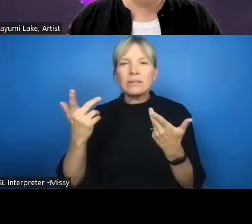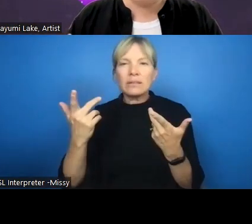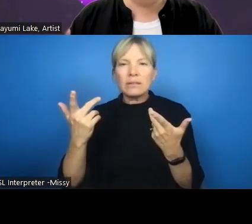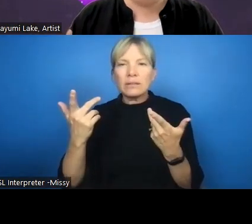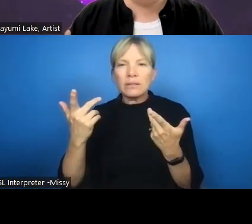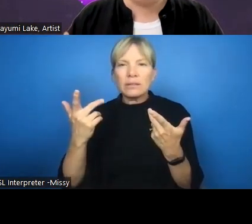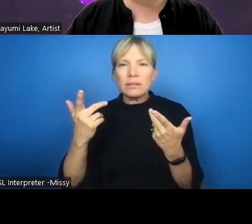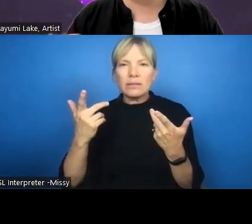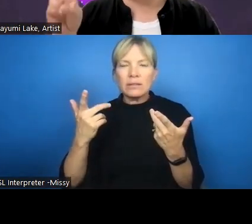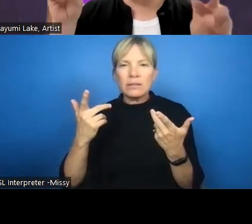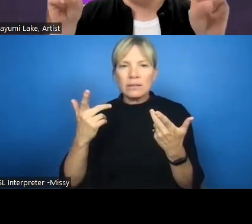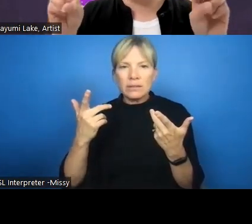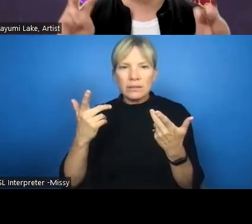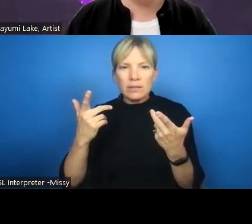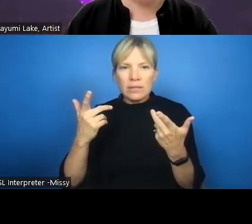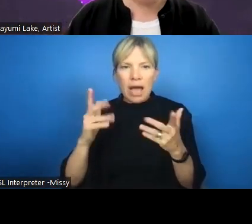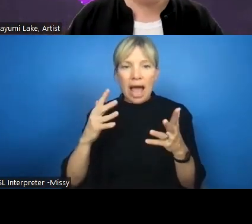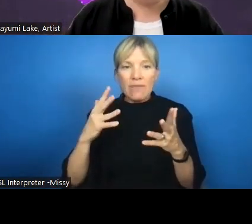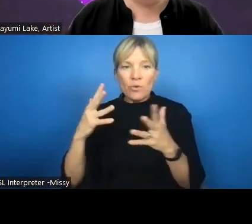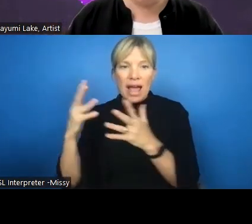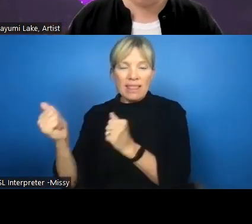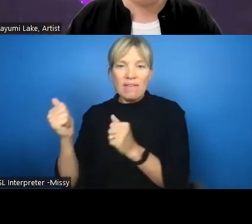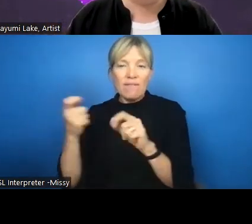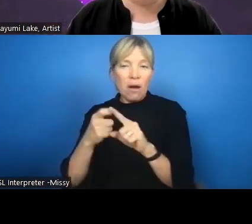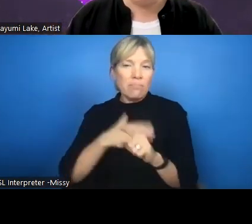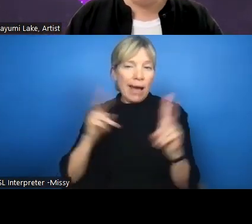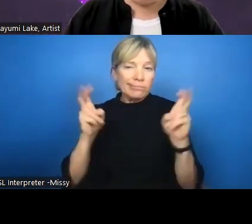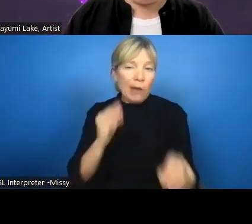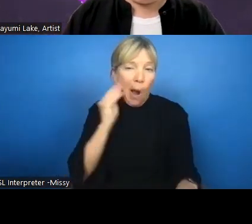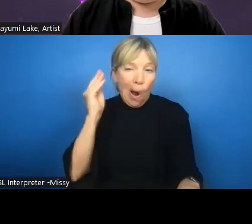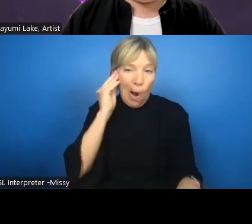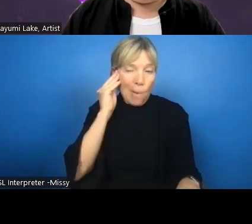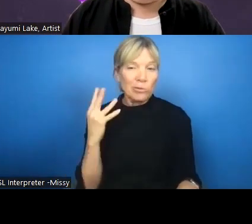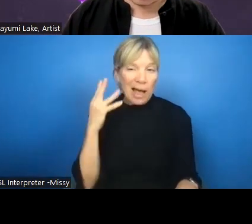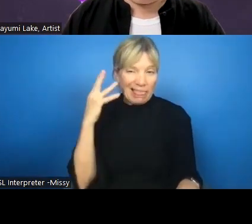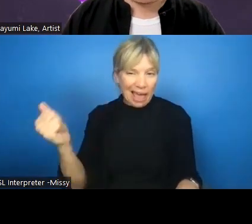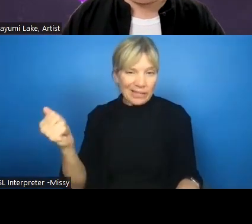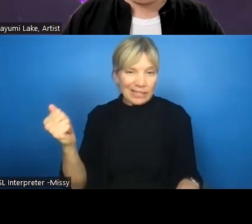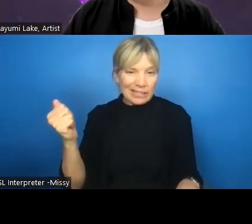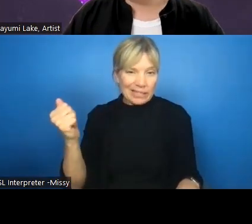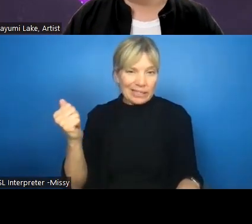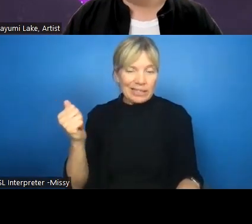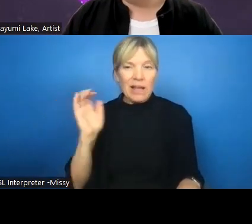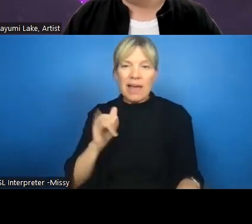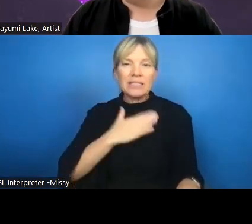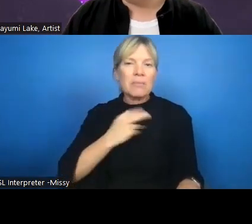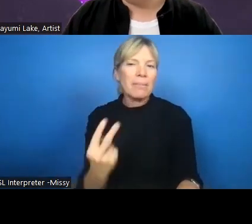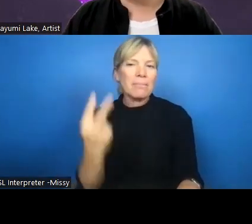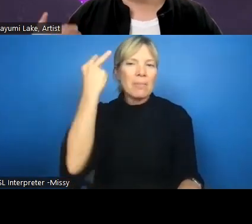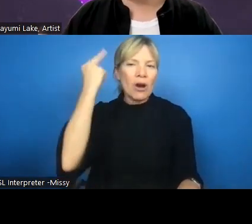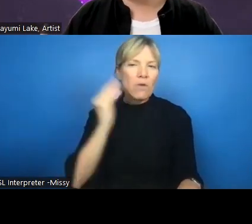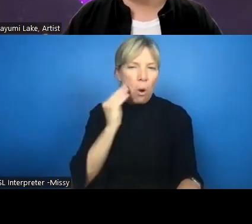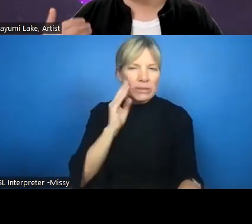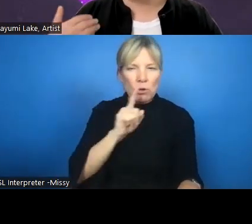after living in far away from my home, so-called home. So then is my memory of a home is real?